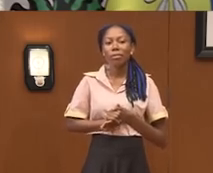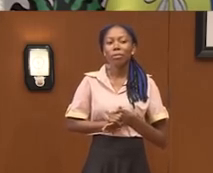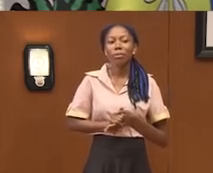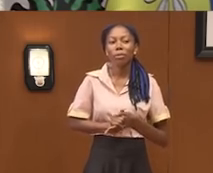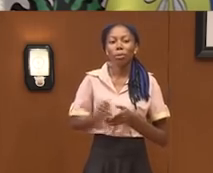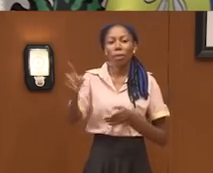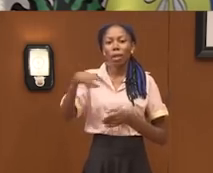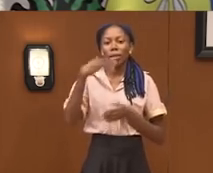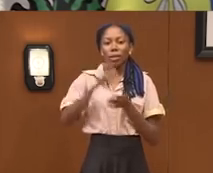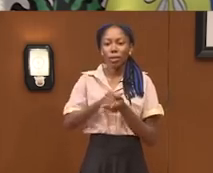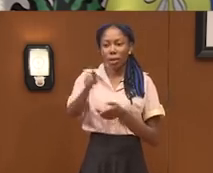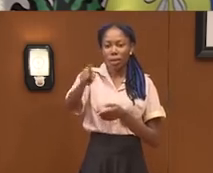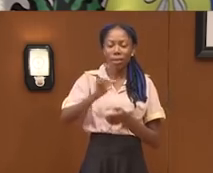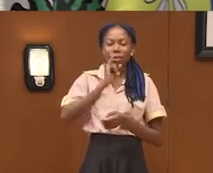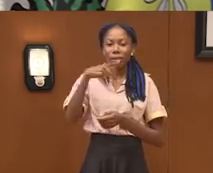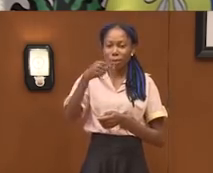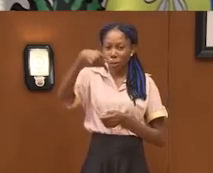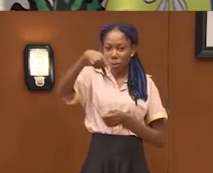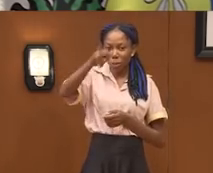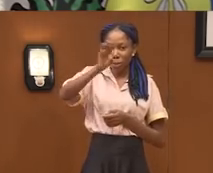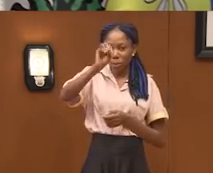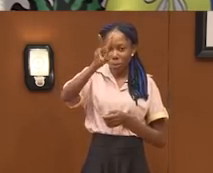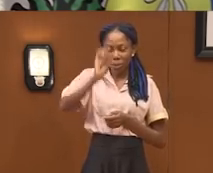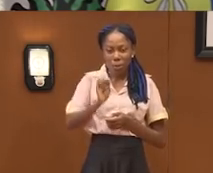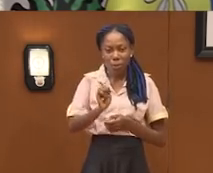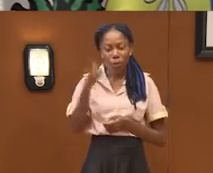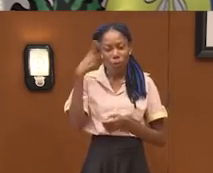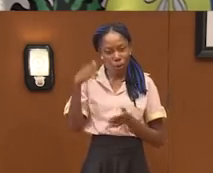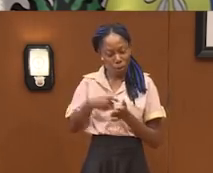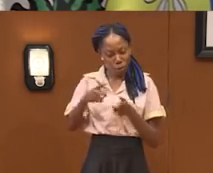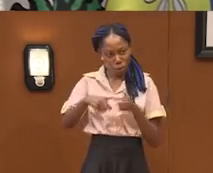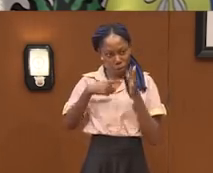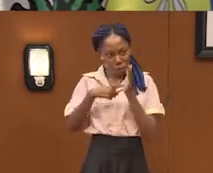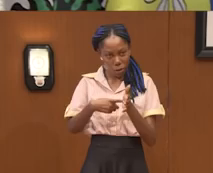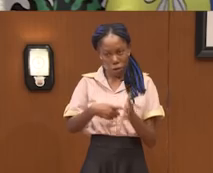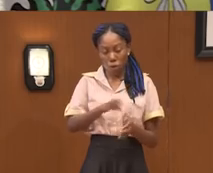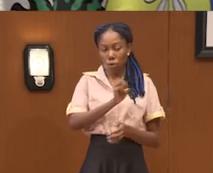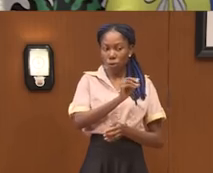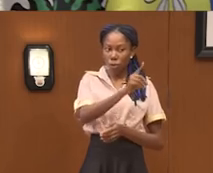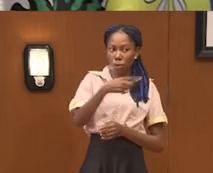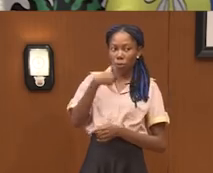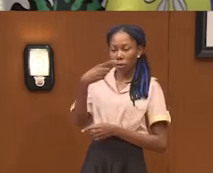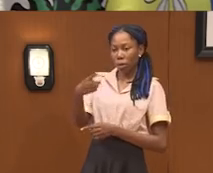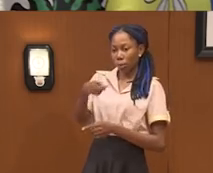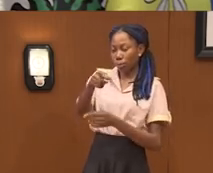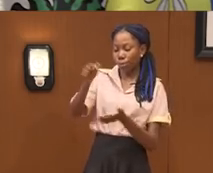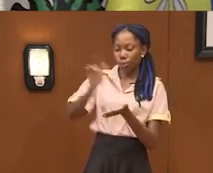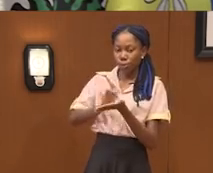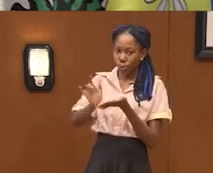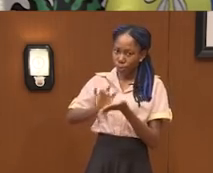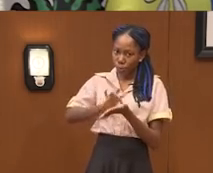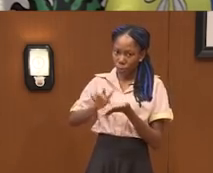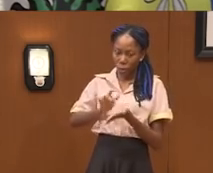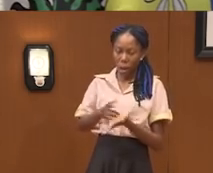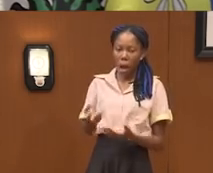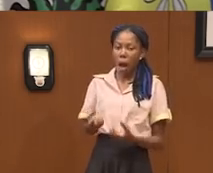He's the living proof now. You have nothing to prove on that. Okay. So, I want you to calculate how much is involved